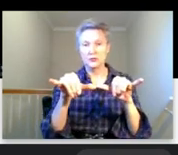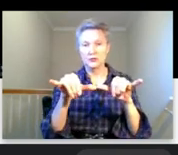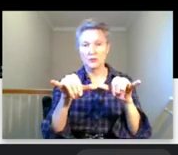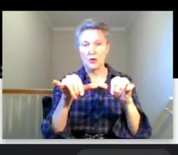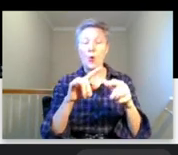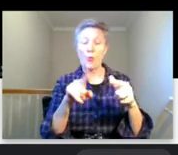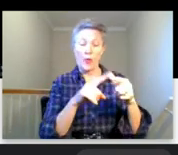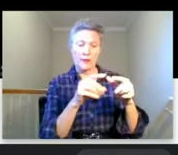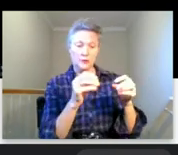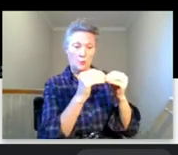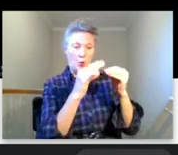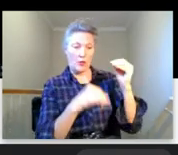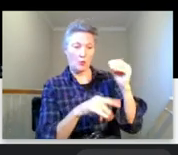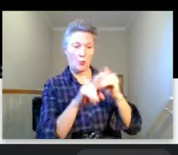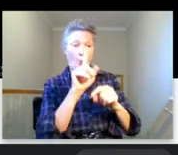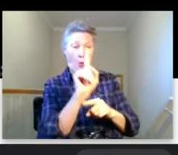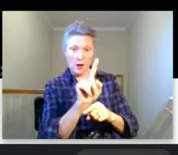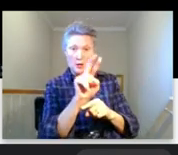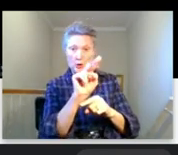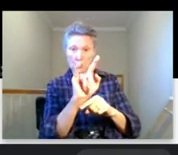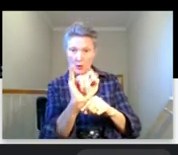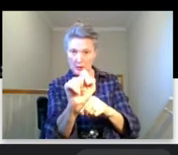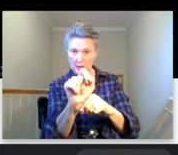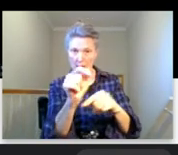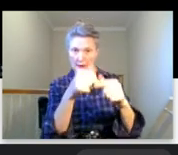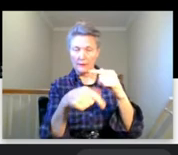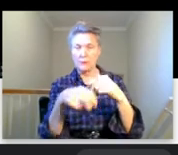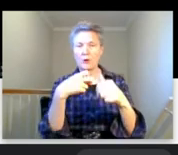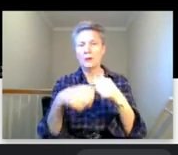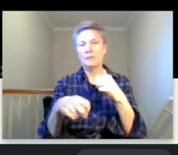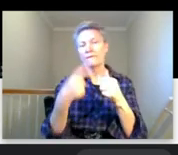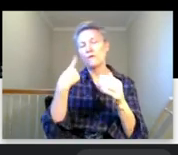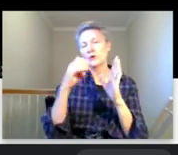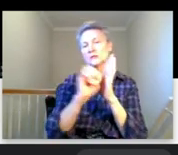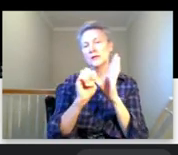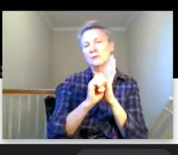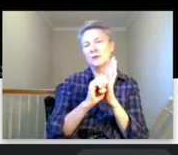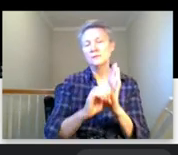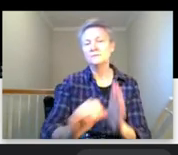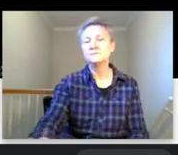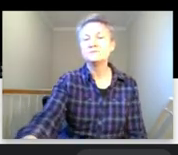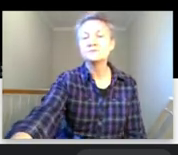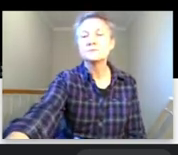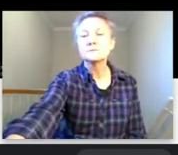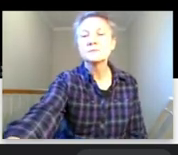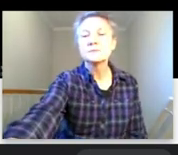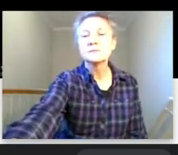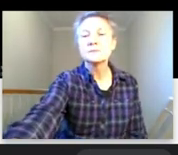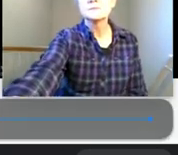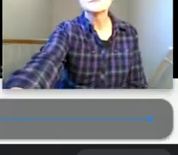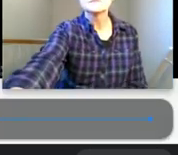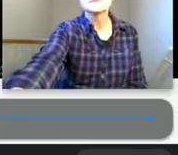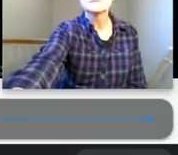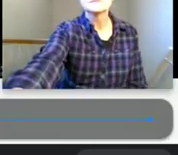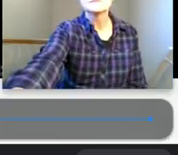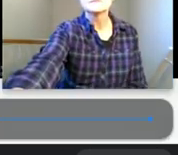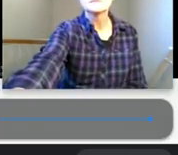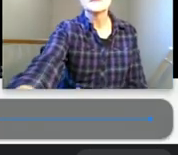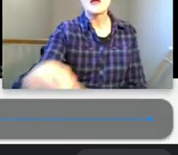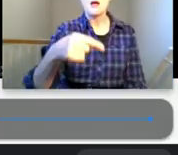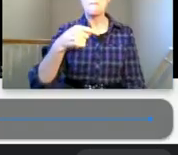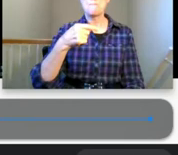one unit that's in our problem. So for example, I am 5 feet and 2 inches